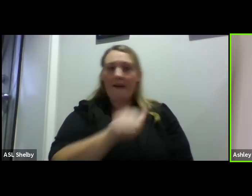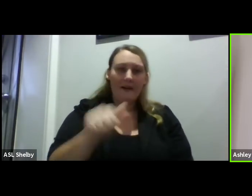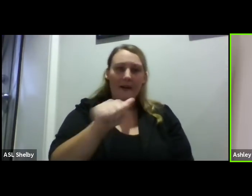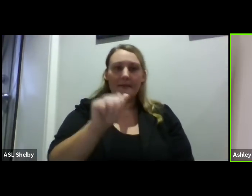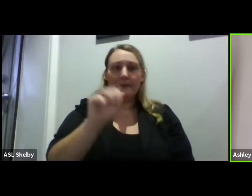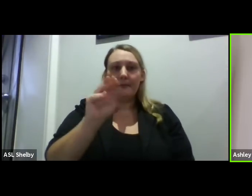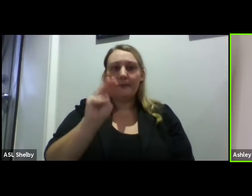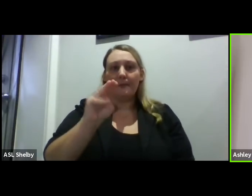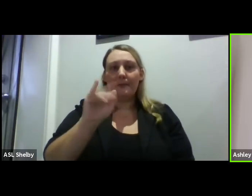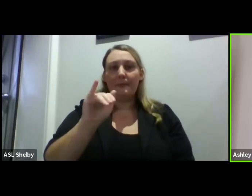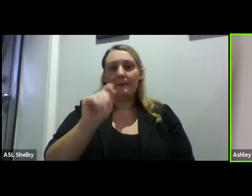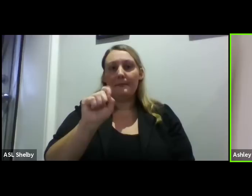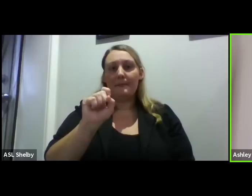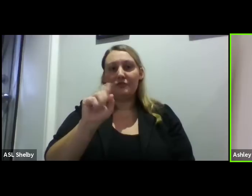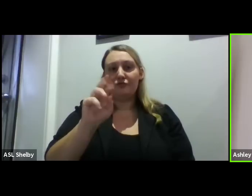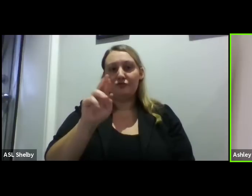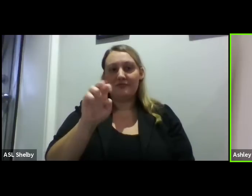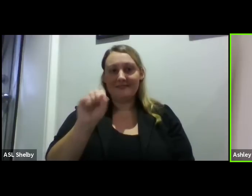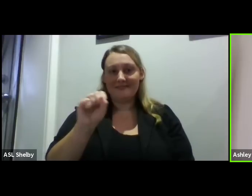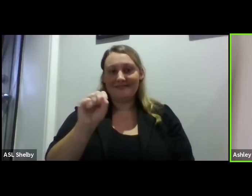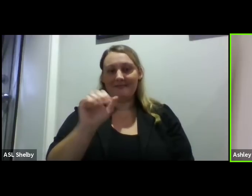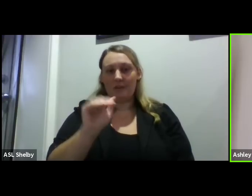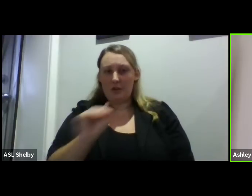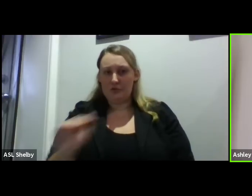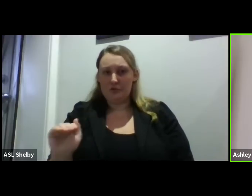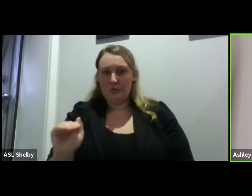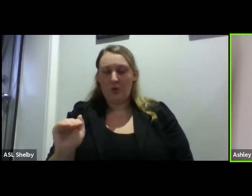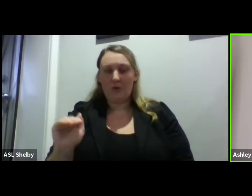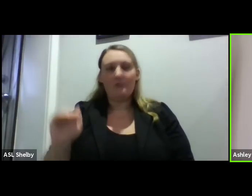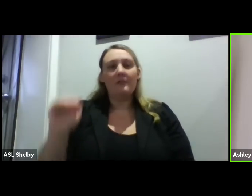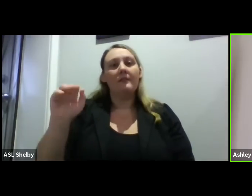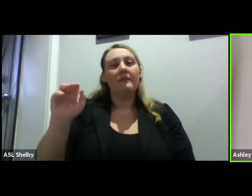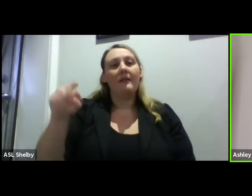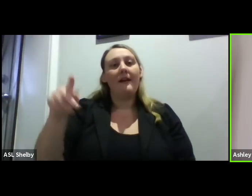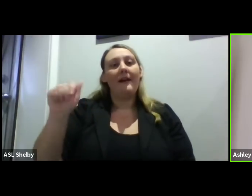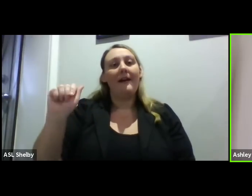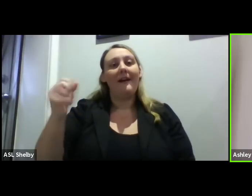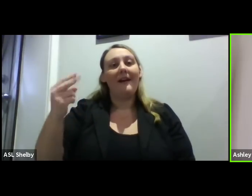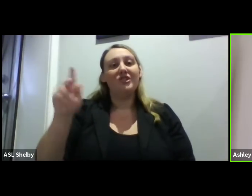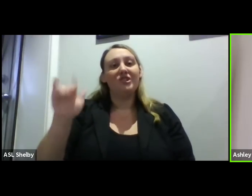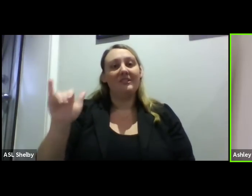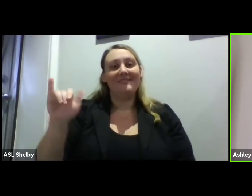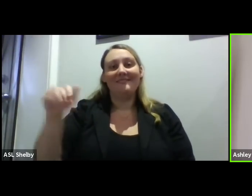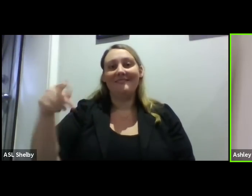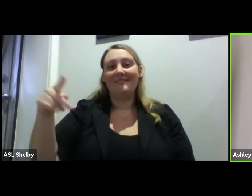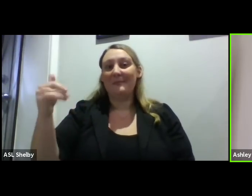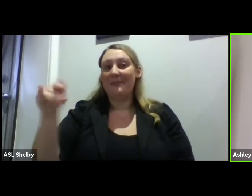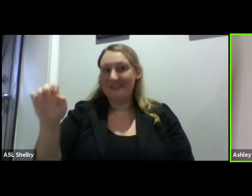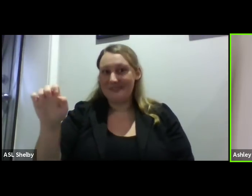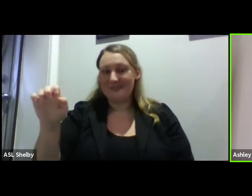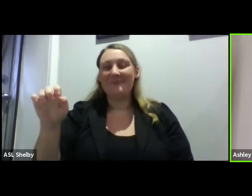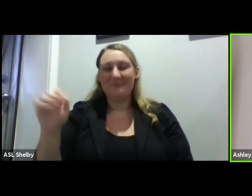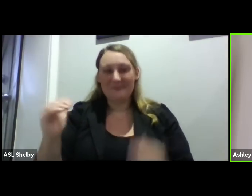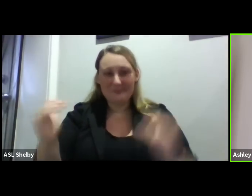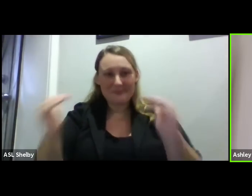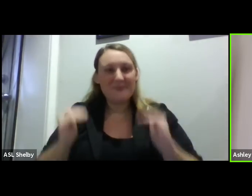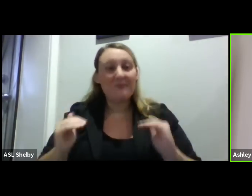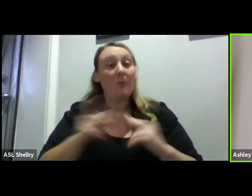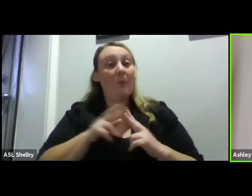mistress_Ashley Page, on IWD's Instagram, which is